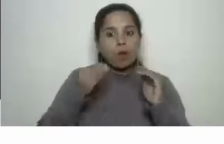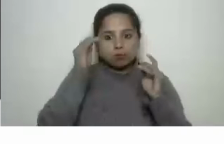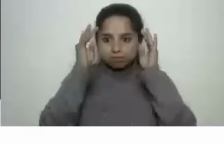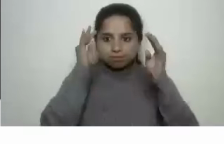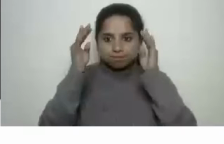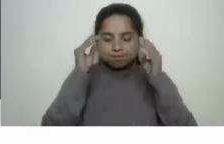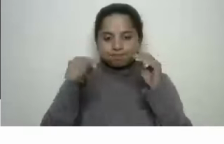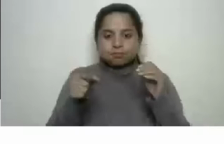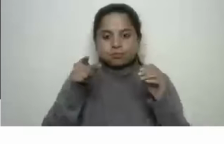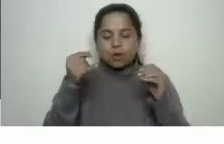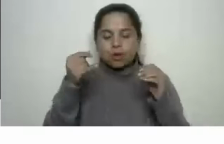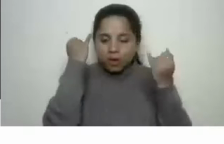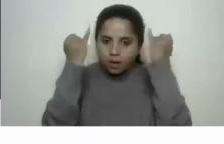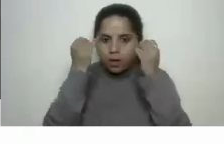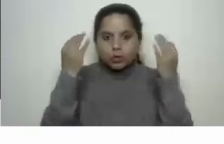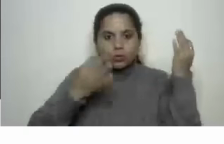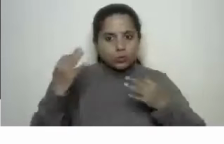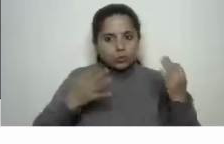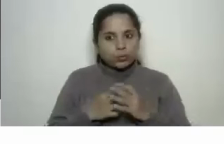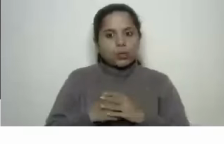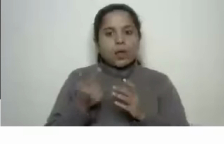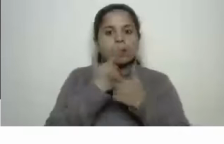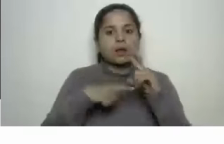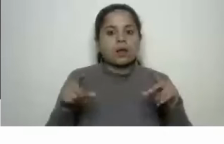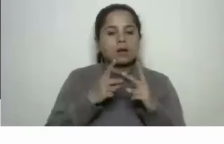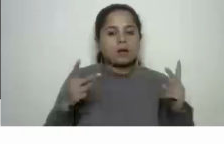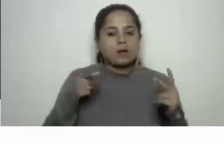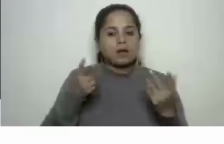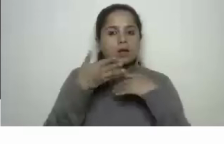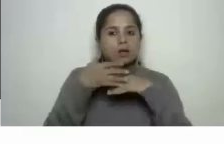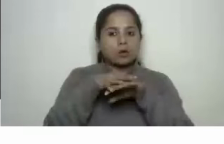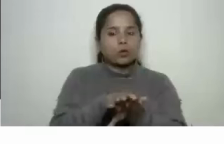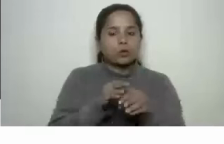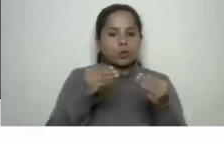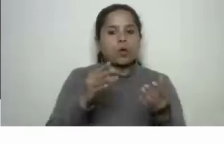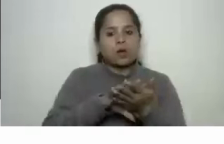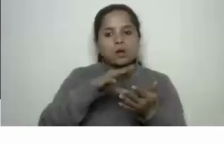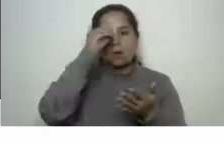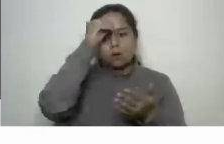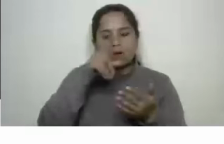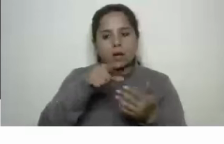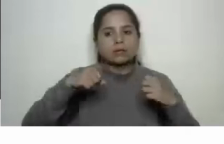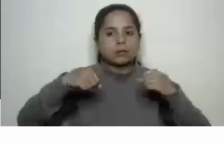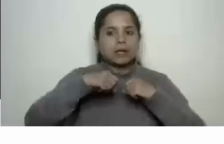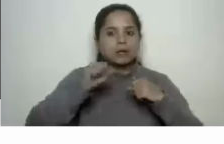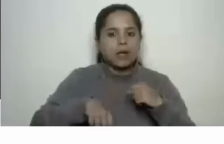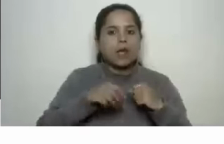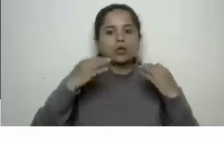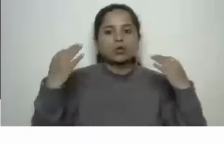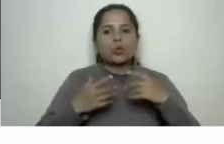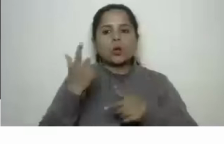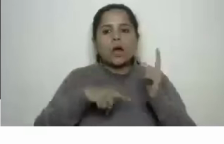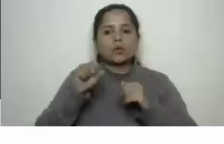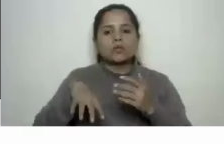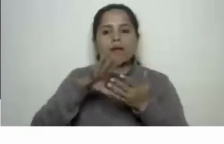and imaginative. Language inclusivity, providing learners with a space to explore new